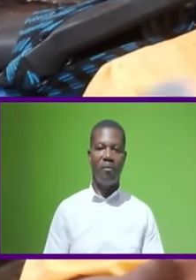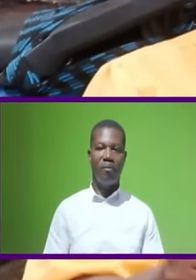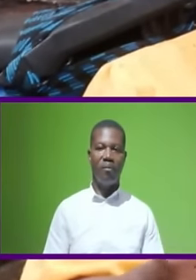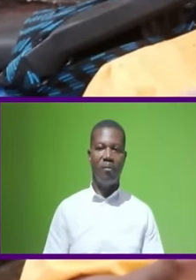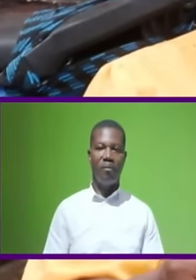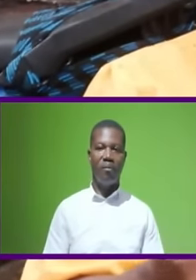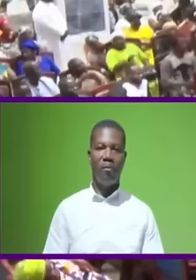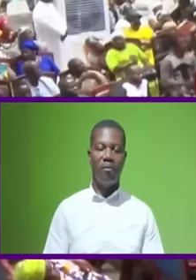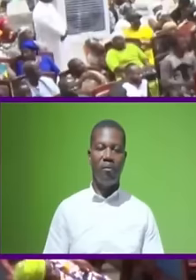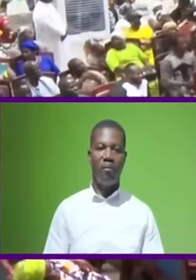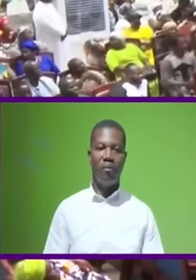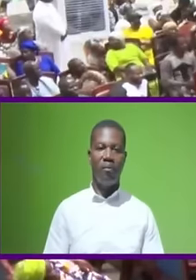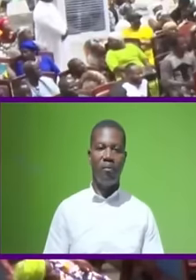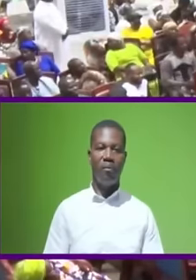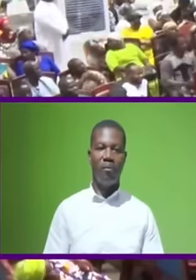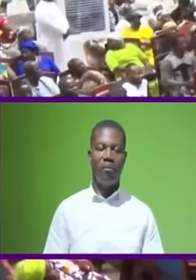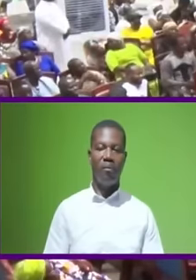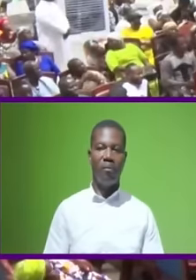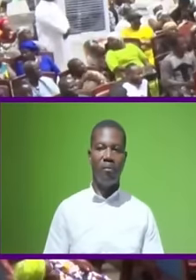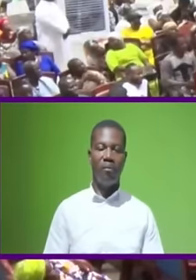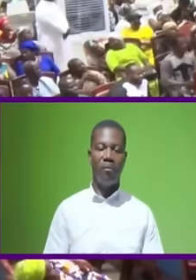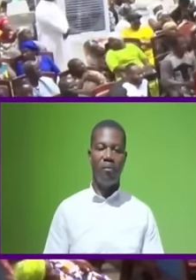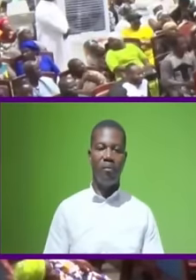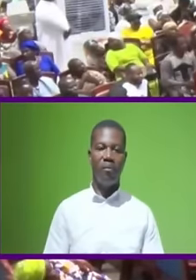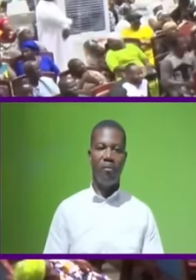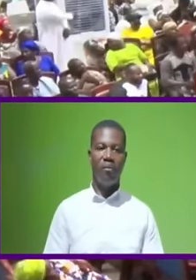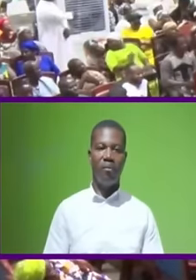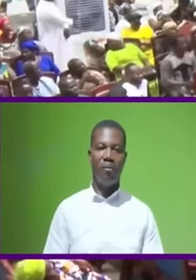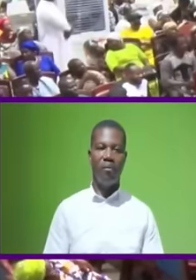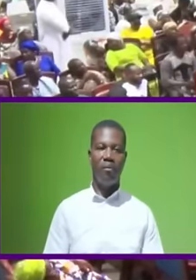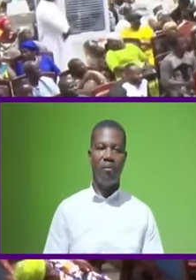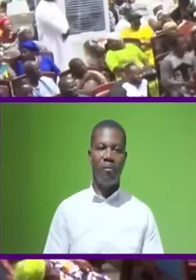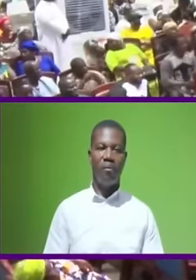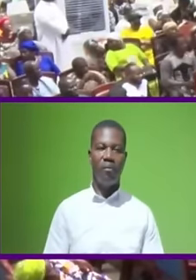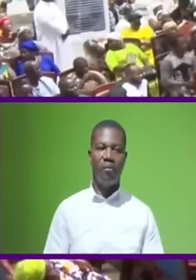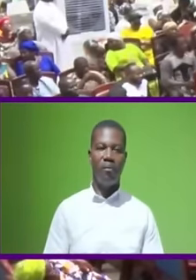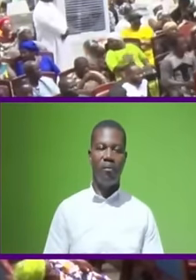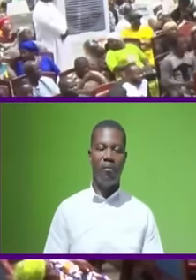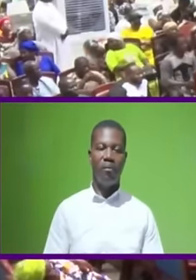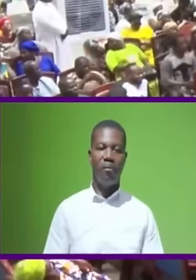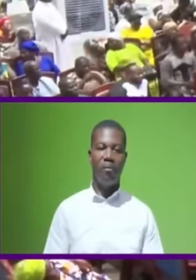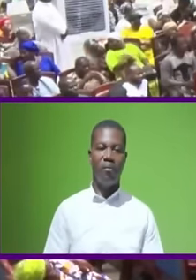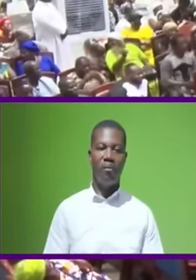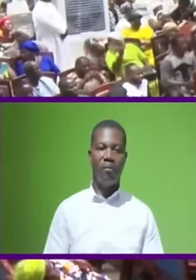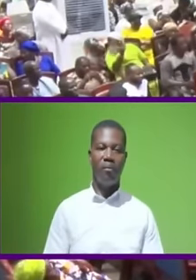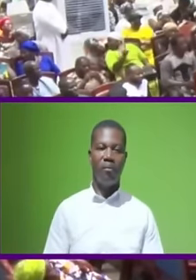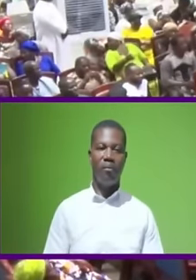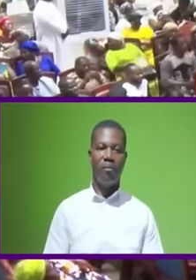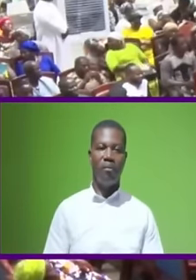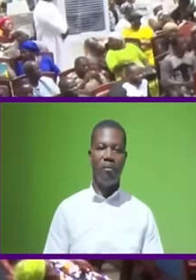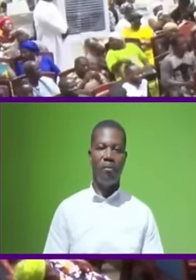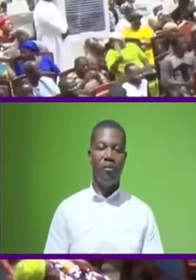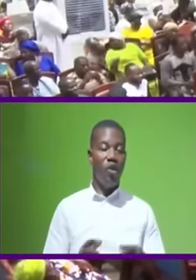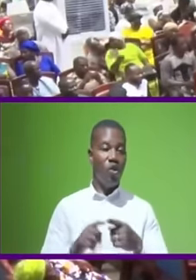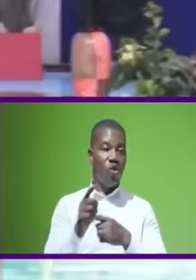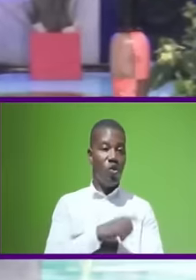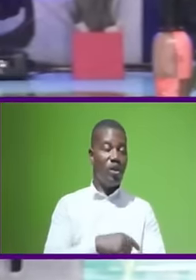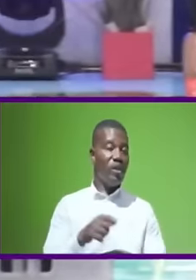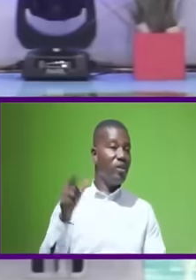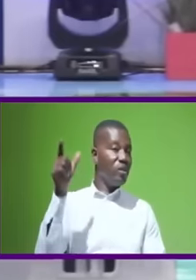and also join the queue to seek for such money because he was needy. And I would say Bible